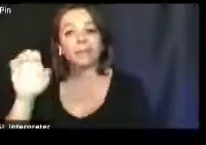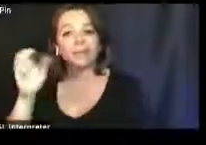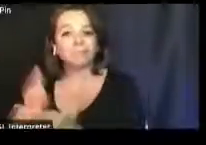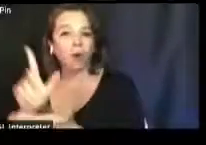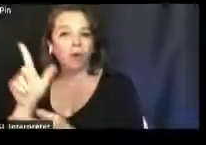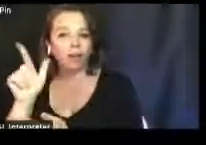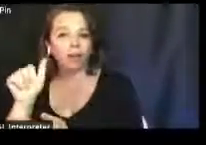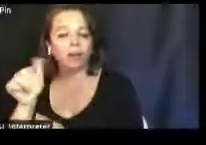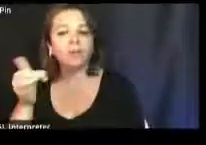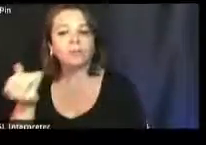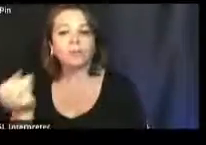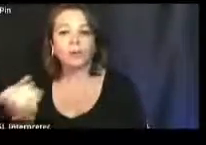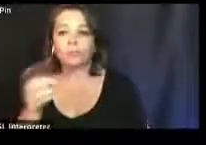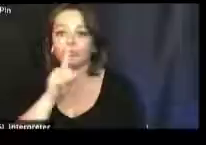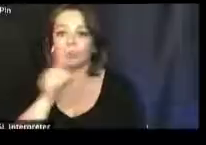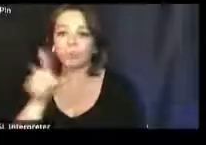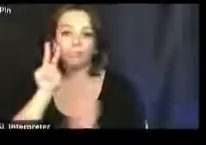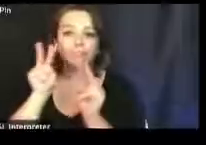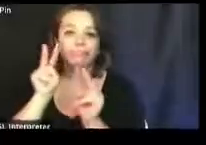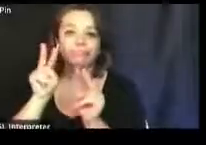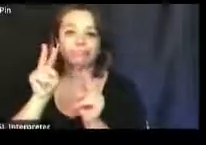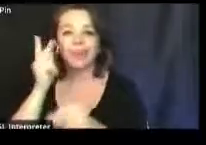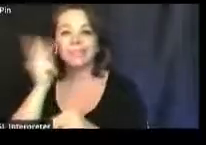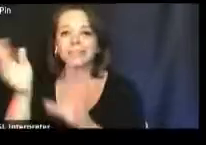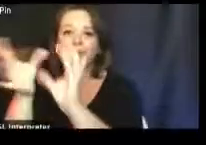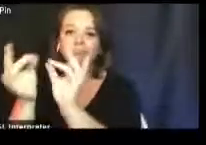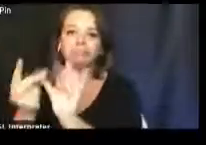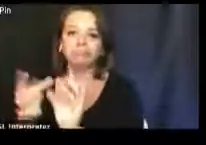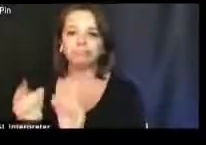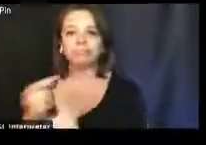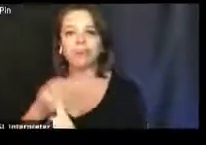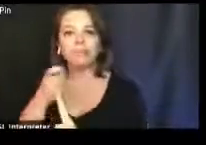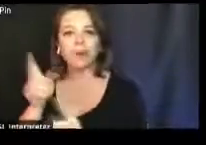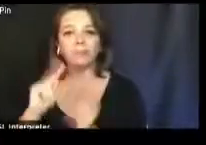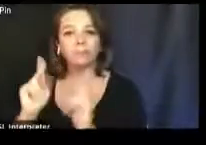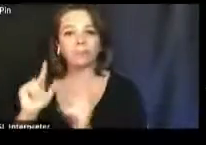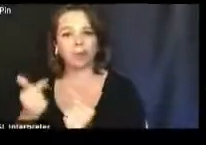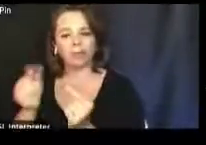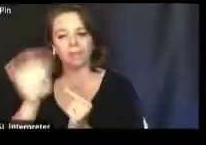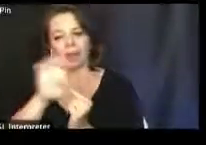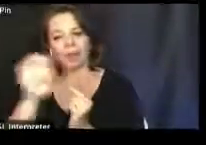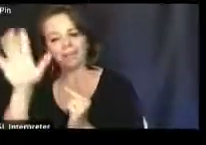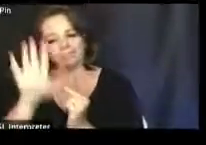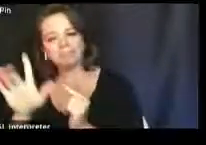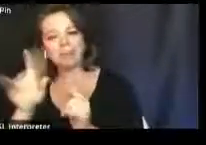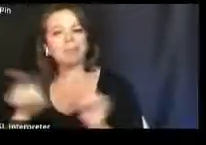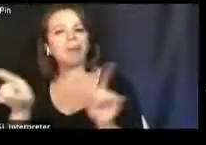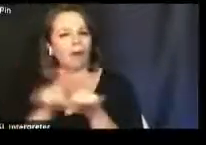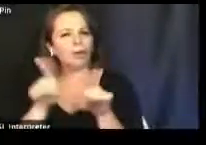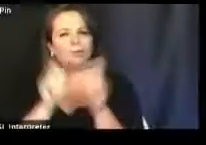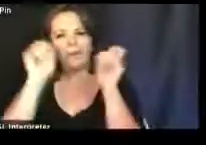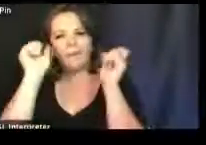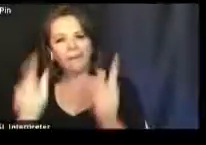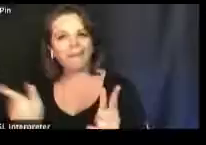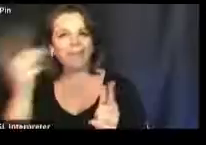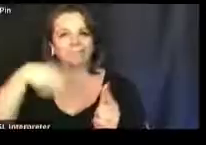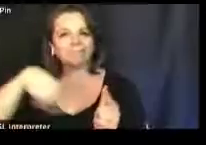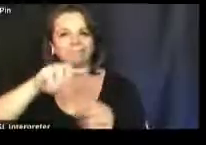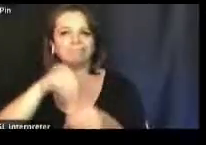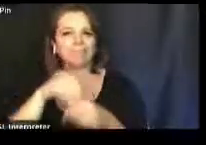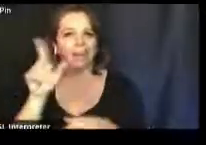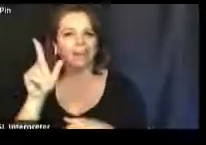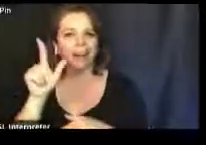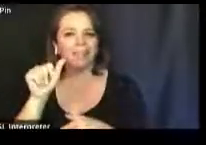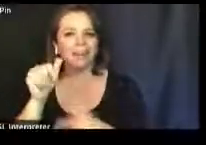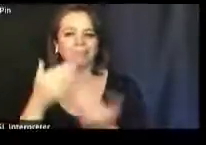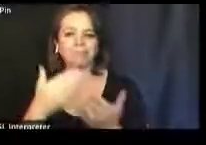so I'm looking forward to hearing not only from those of you on the east side, but definitely want to hear from all of you in LA, whether